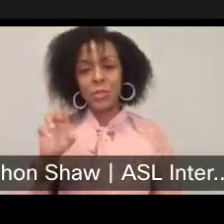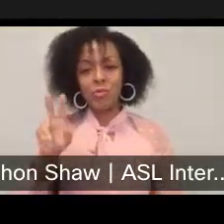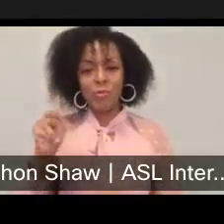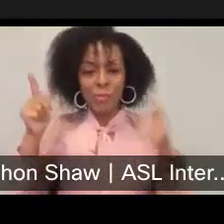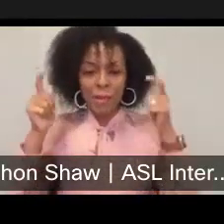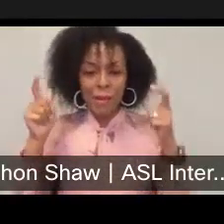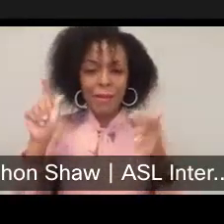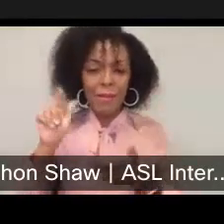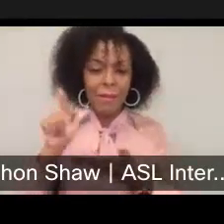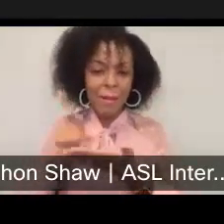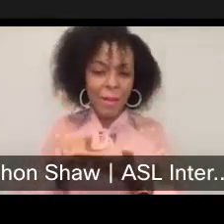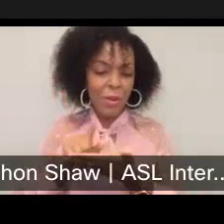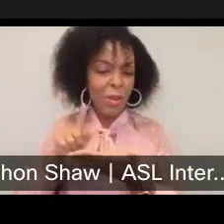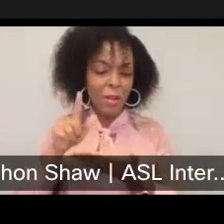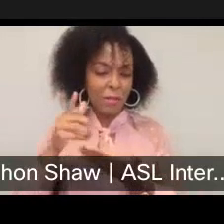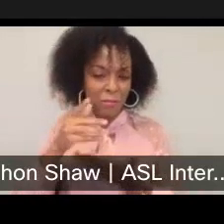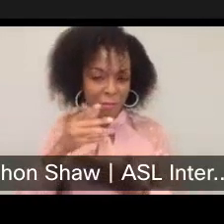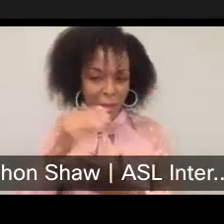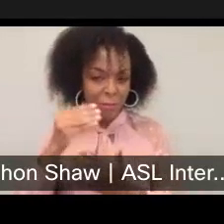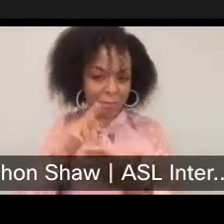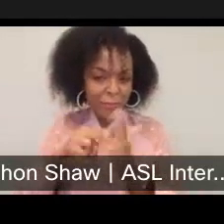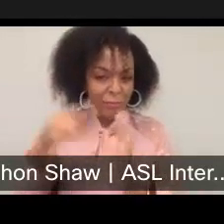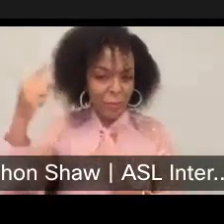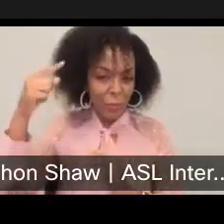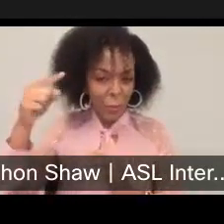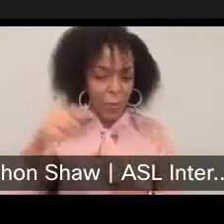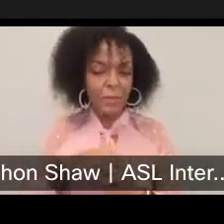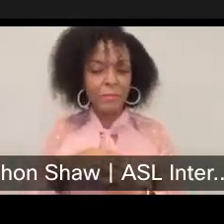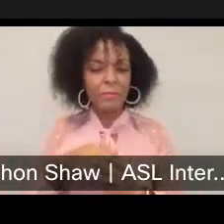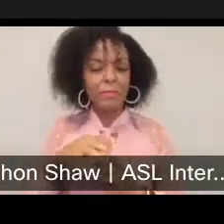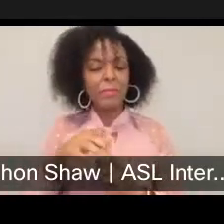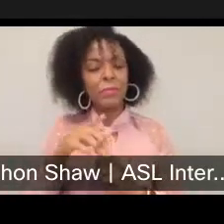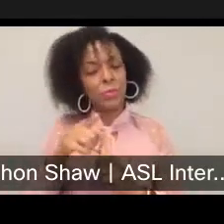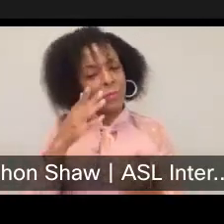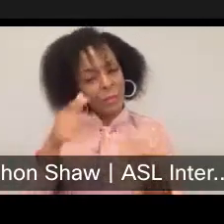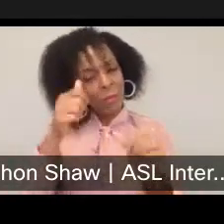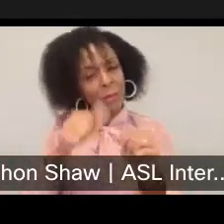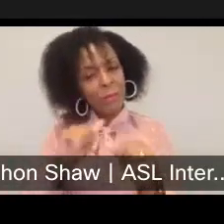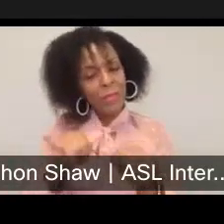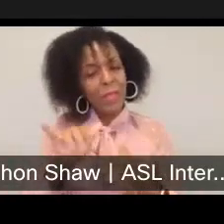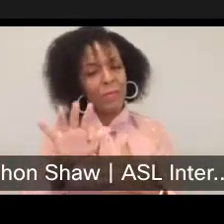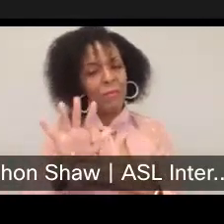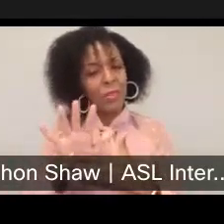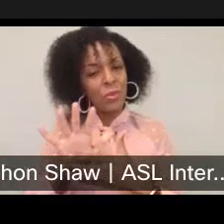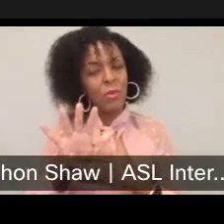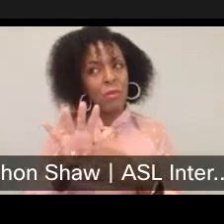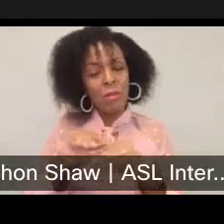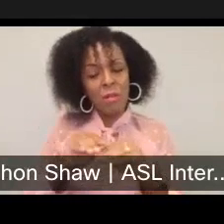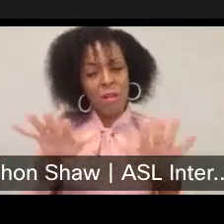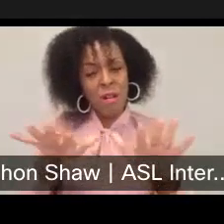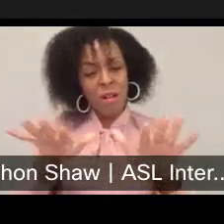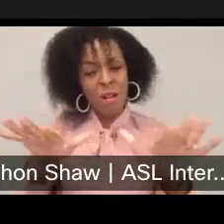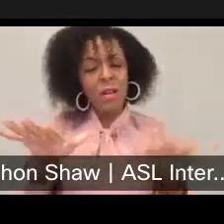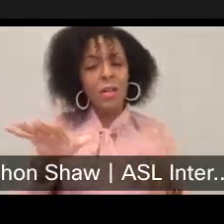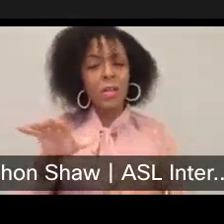I'm sure you remember the video, it went viral, of the New Jersey high school student, I think he was 16 years old, who